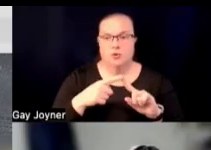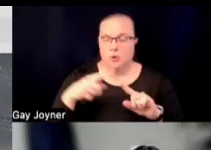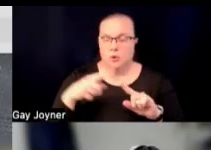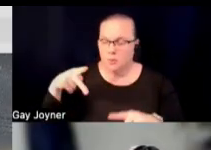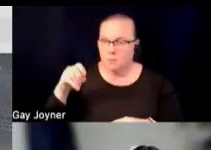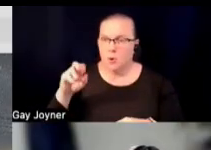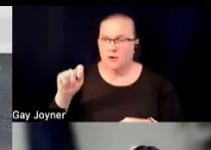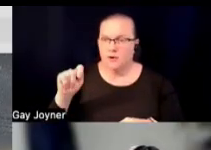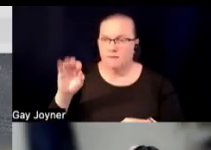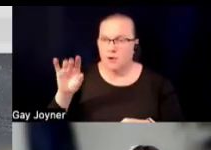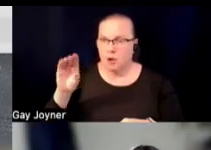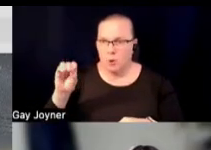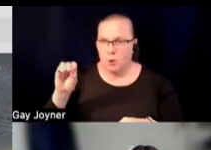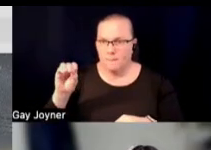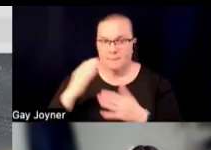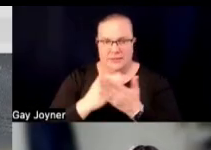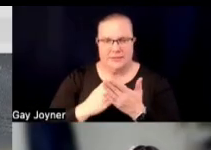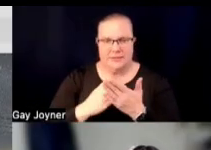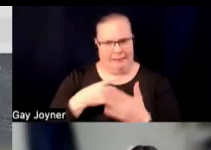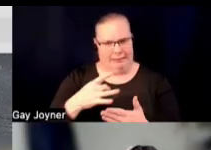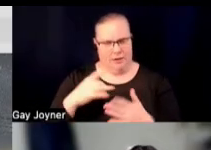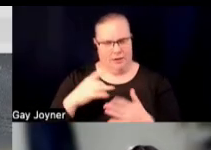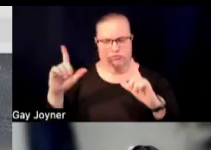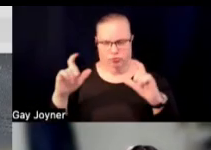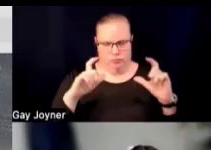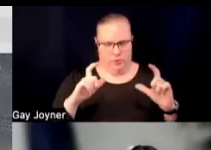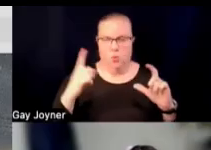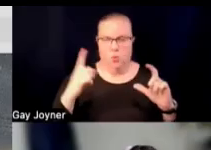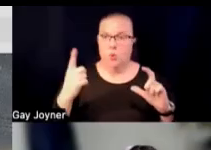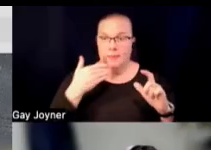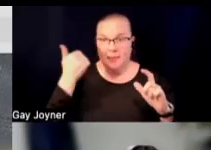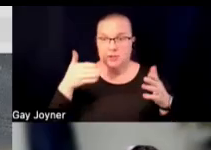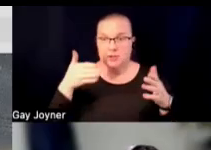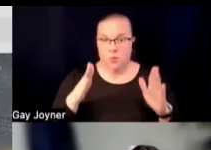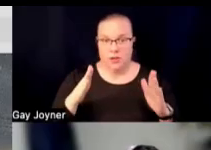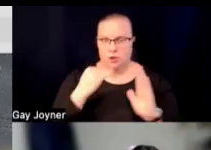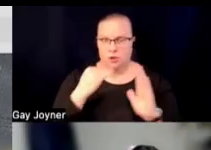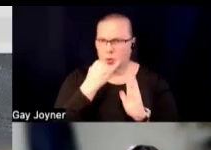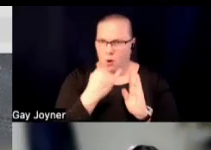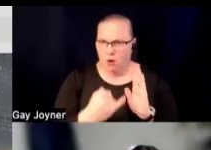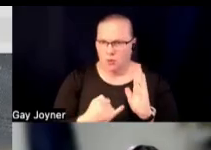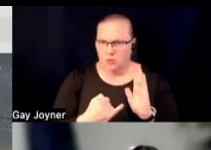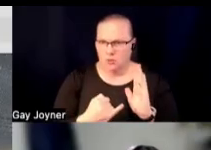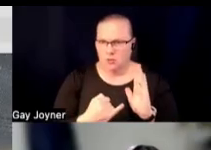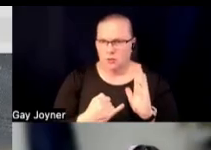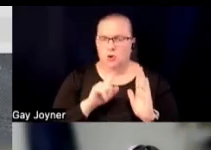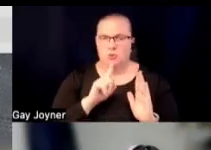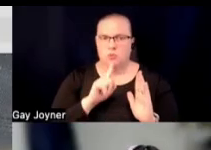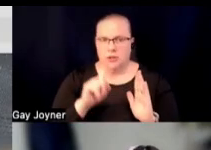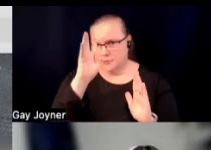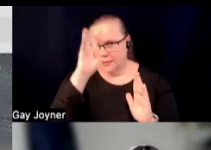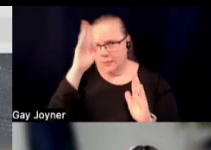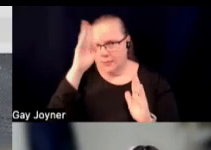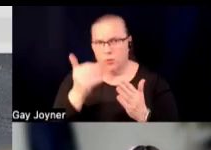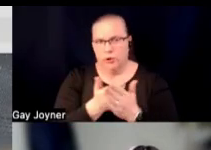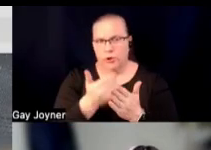like to look back at photos that I've been taking in real life because one of the best ways to do like art or really to come up with new pieces is